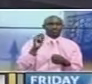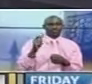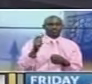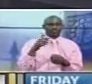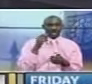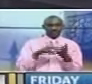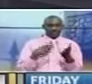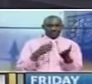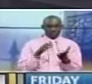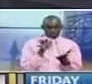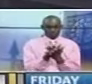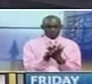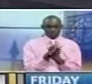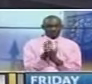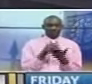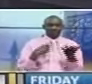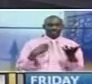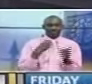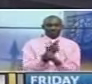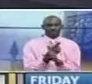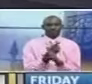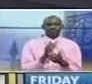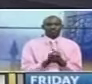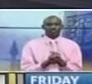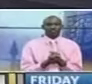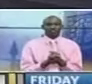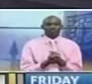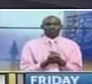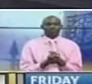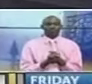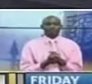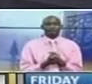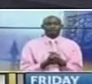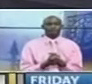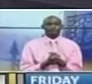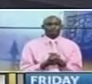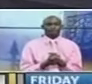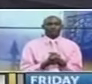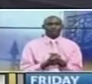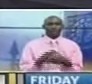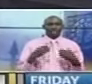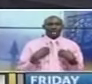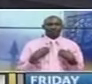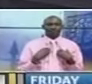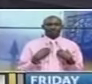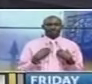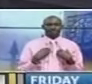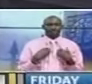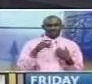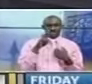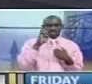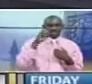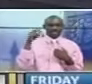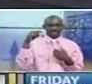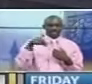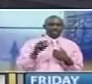squash, squat, squad, Squat. not Okay. squaw. Okay, not Yes. squaw. No. All right. Do we say requiem mass